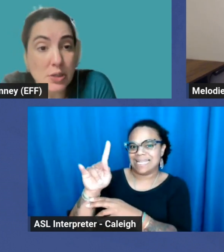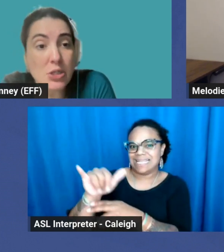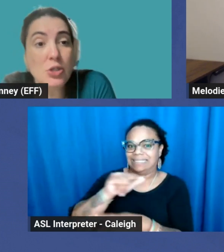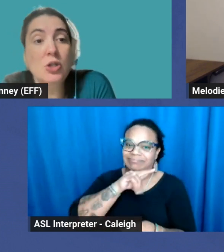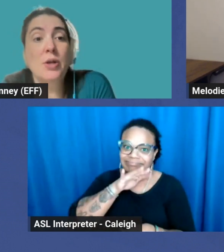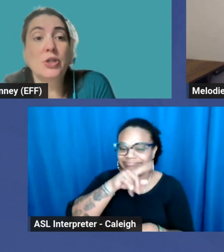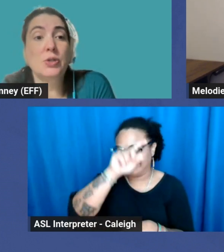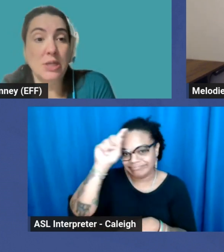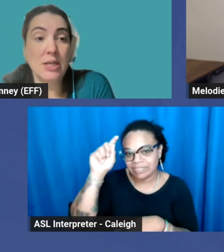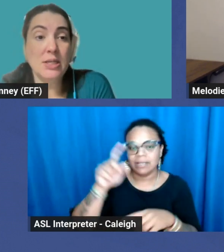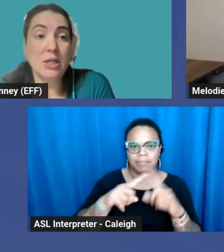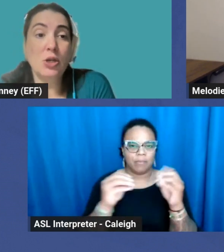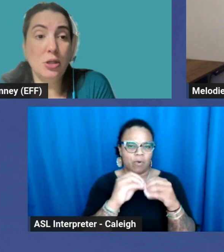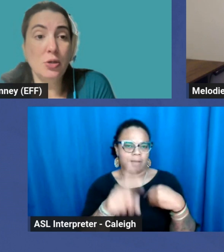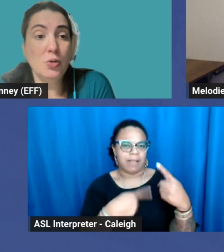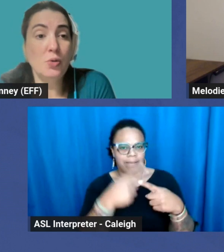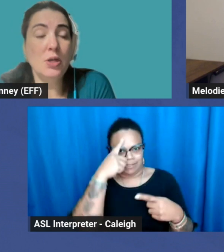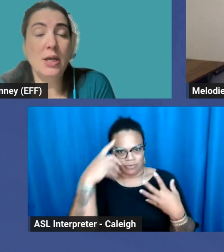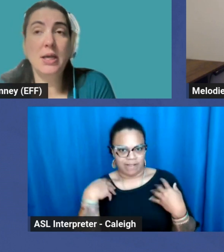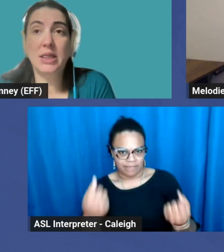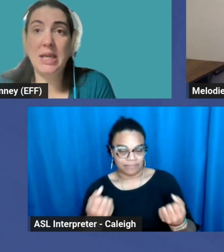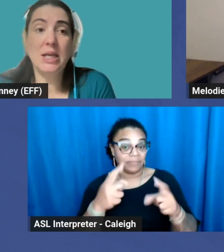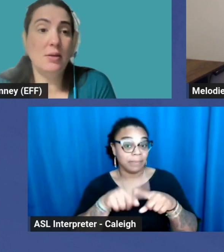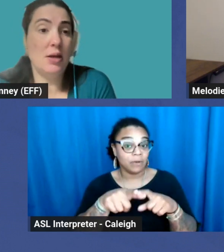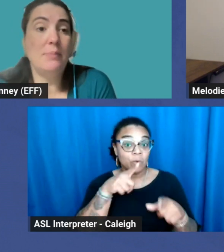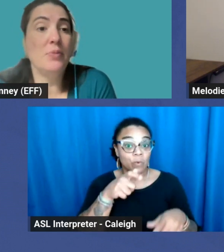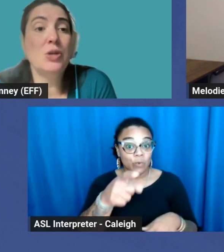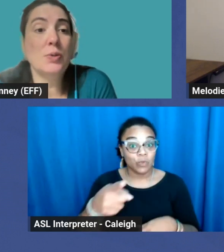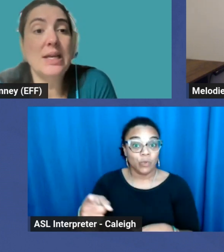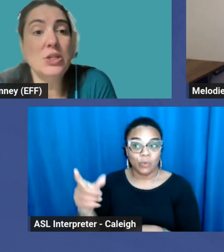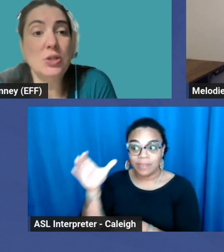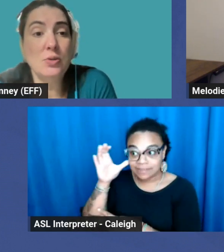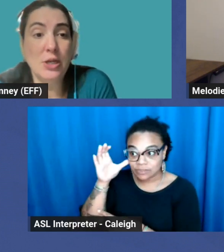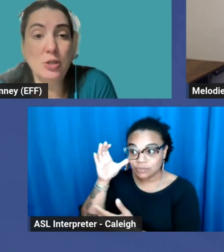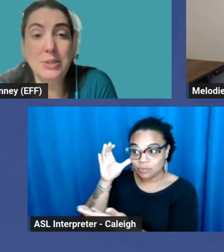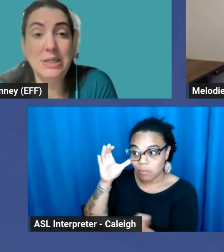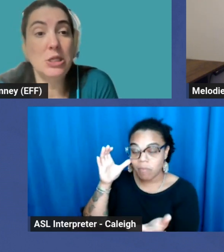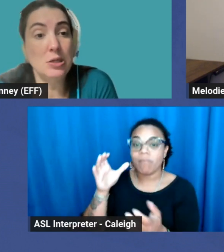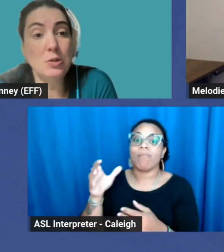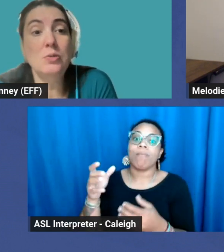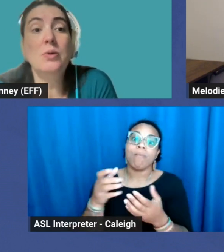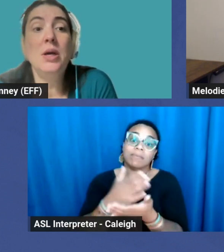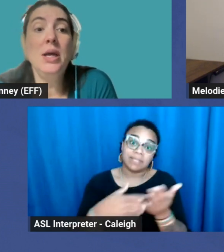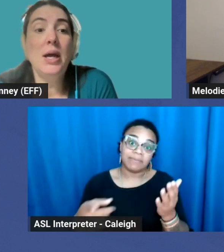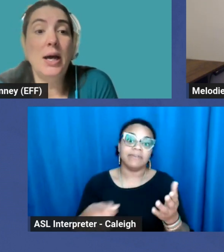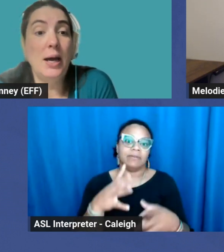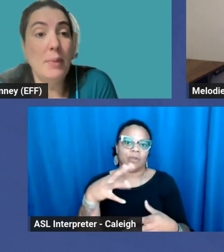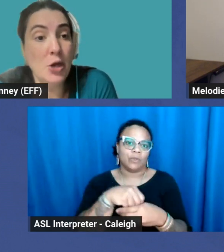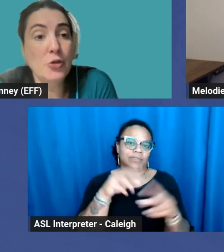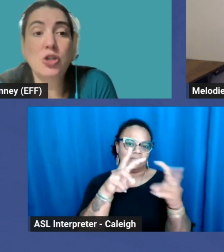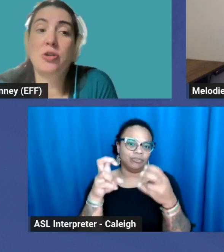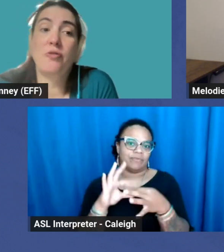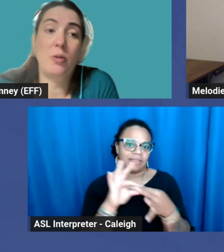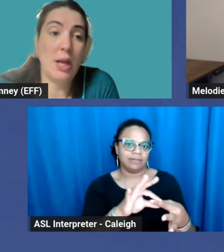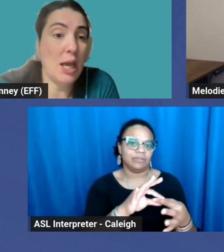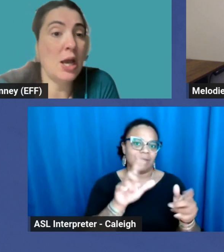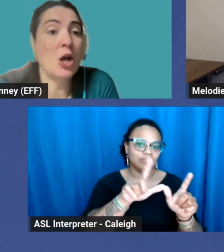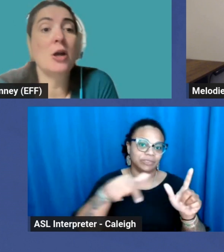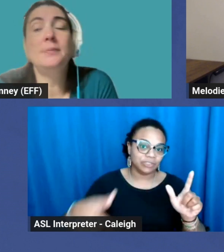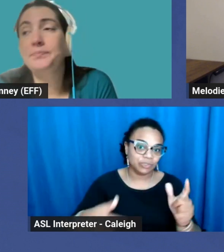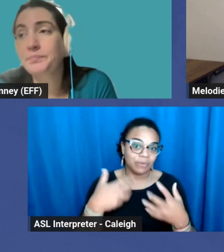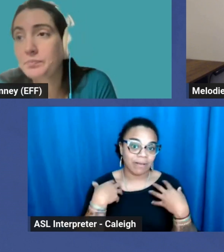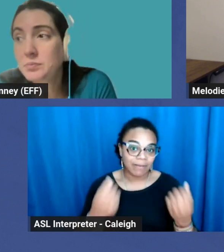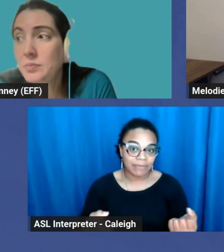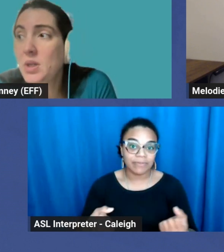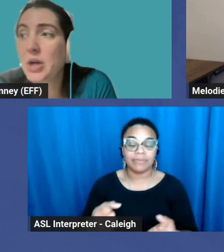sponsors you listen to, it also does include things related to LGBTQ health, gender affirming